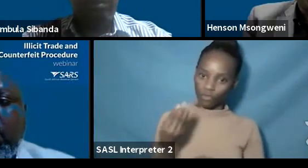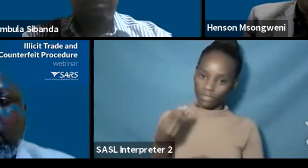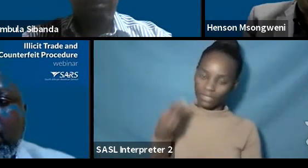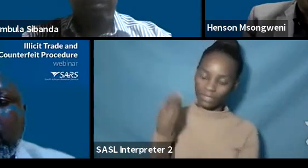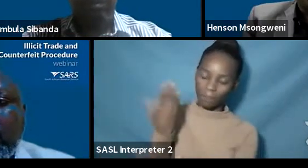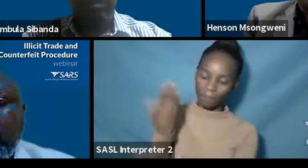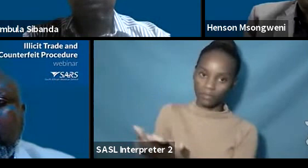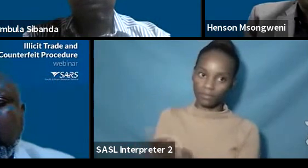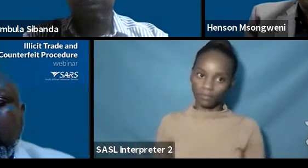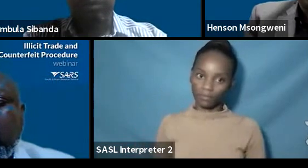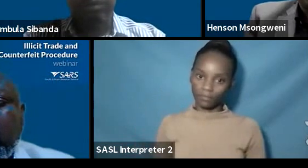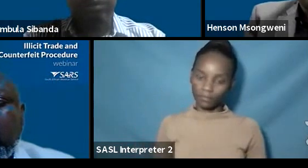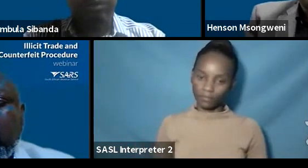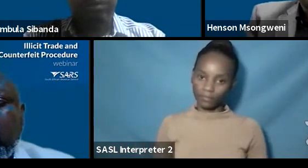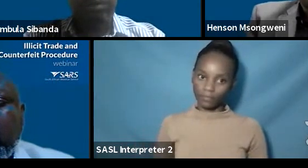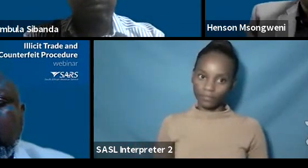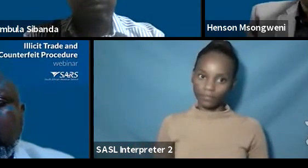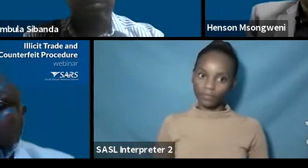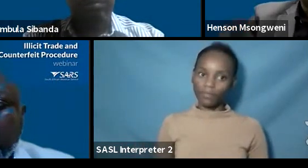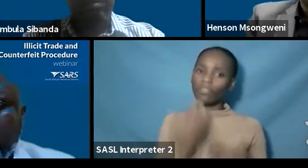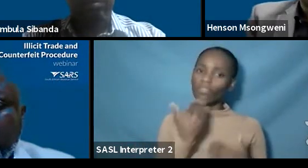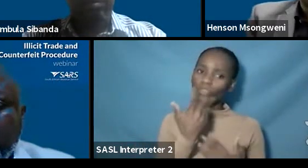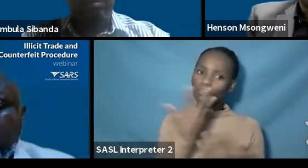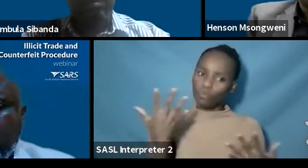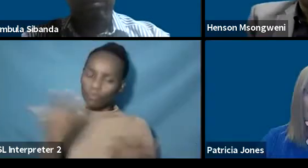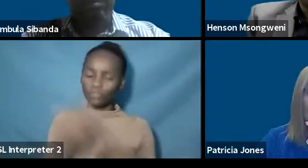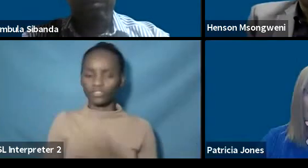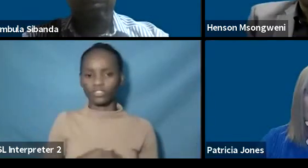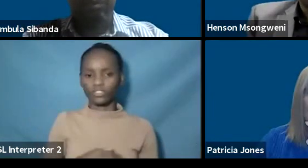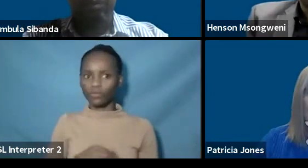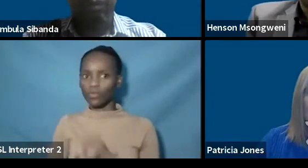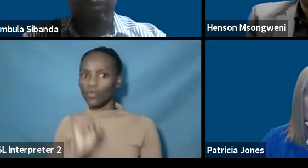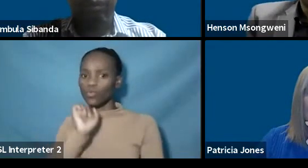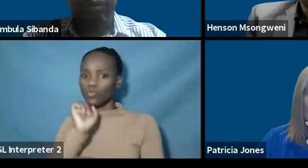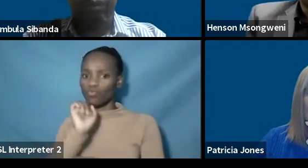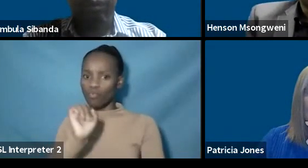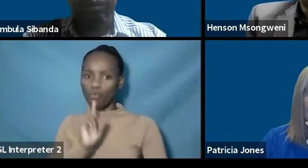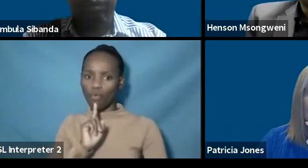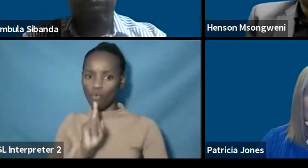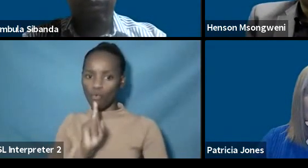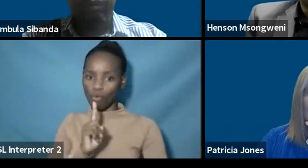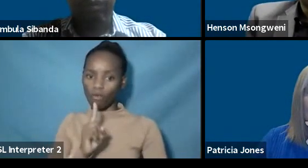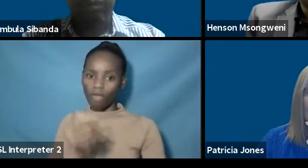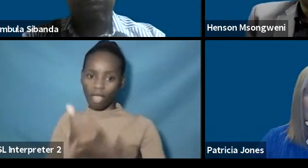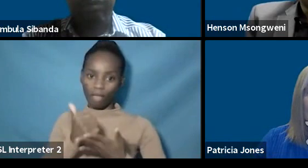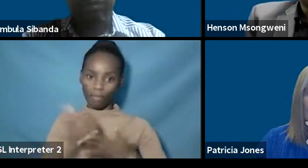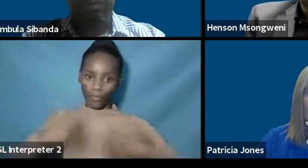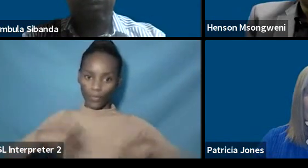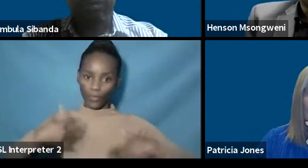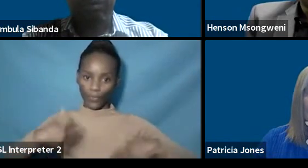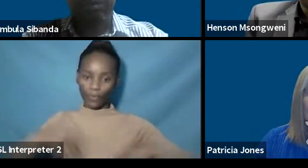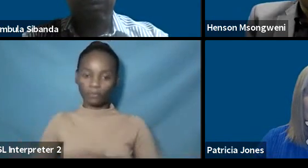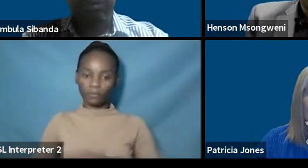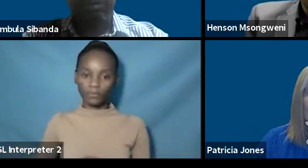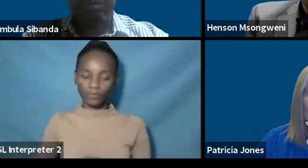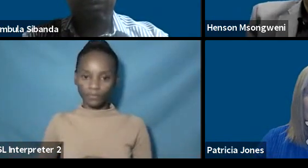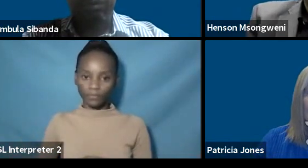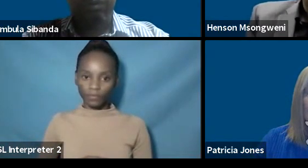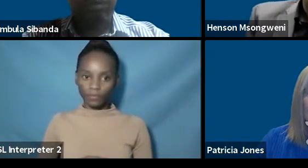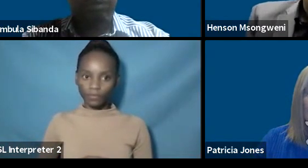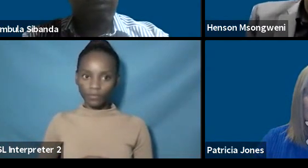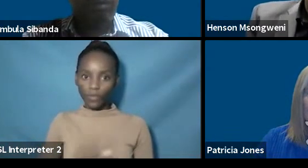the response is quite helpful. There was also a question which talks about reporting of